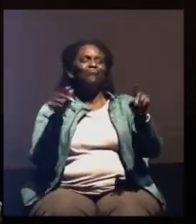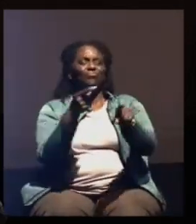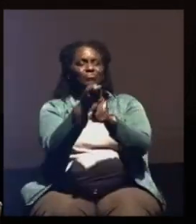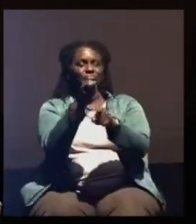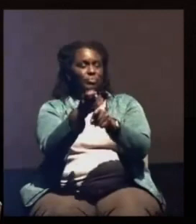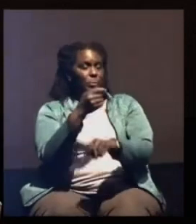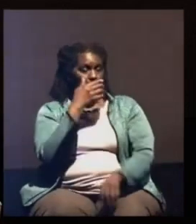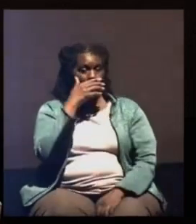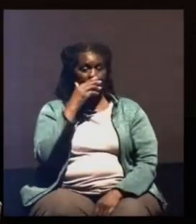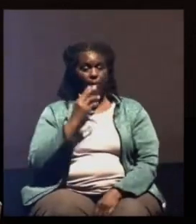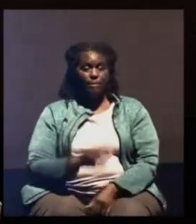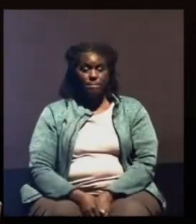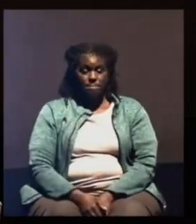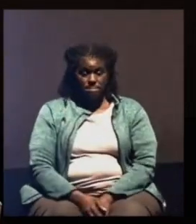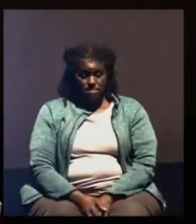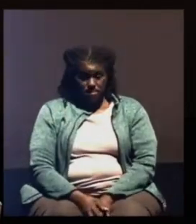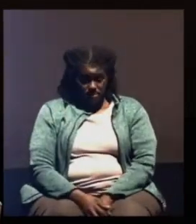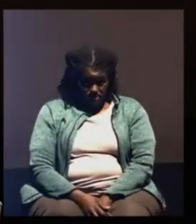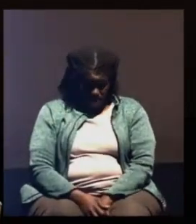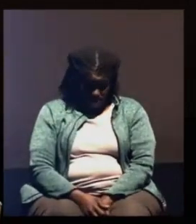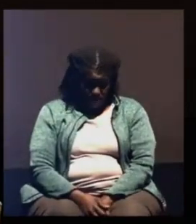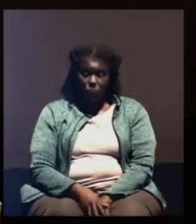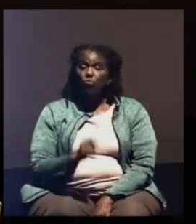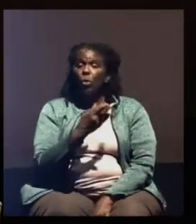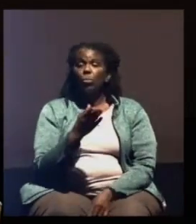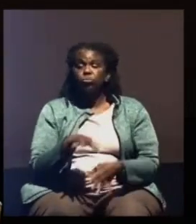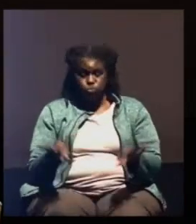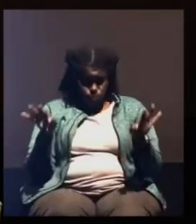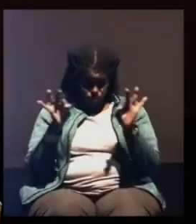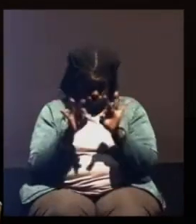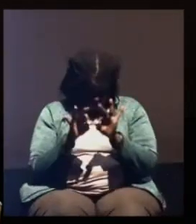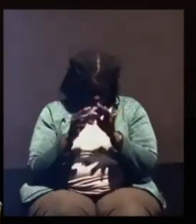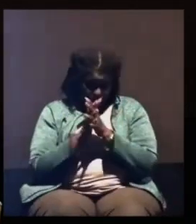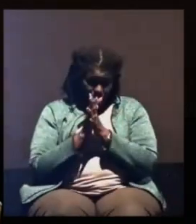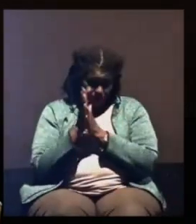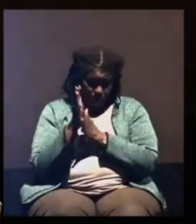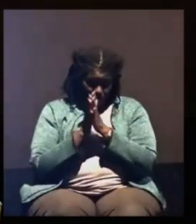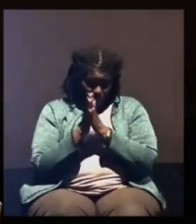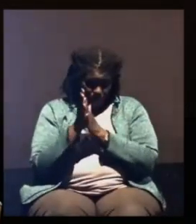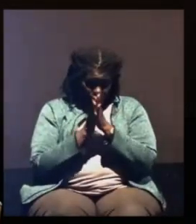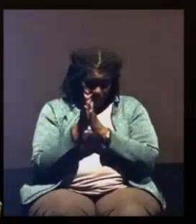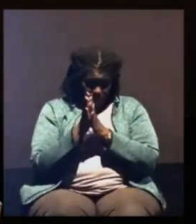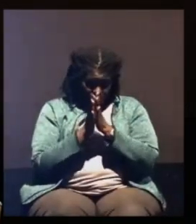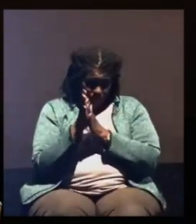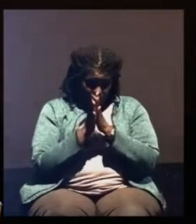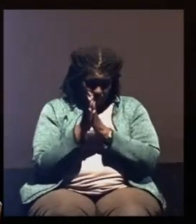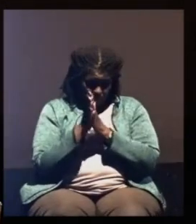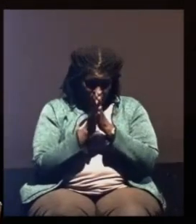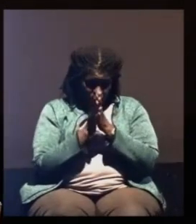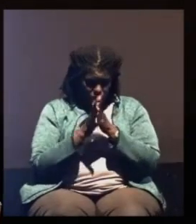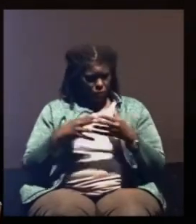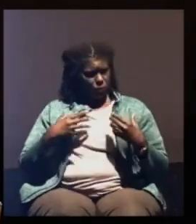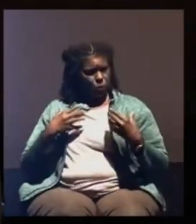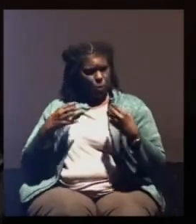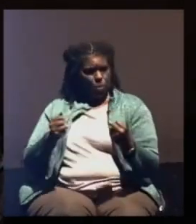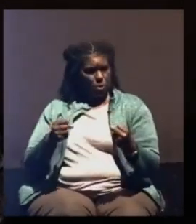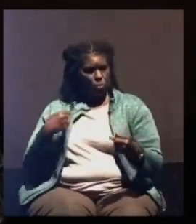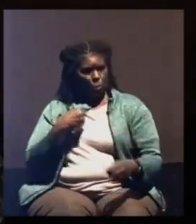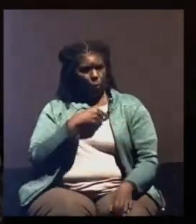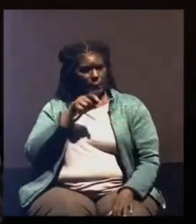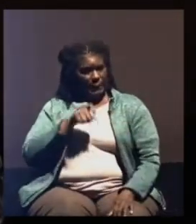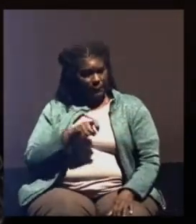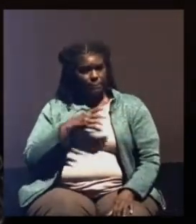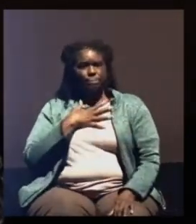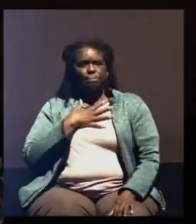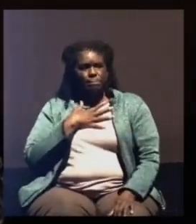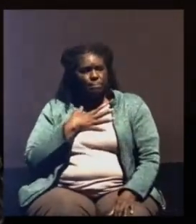No, one of the things I think is really important, and before we wrap up, is it takes courage. And oddly